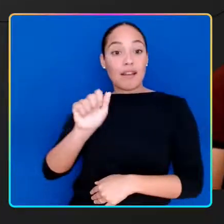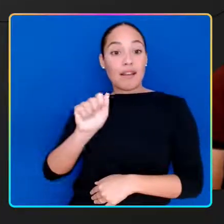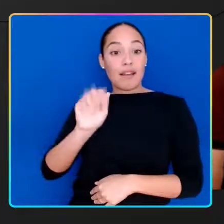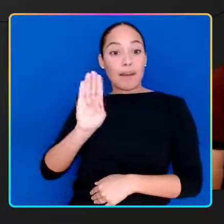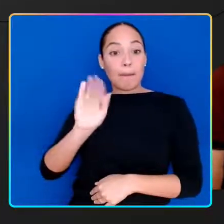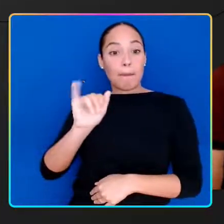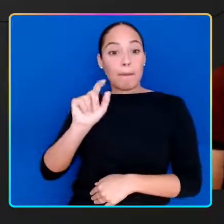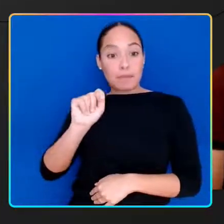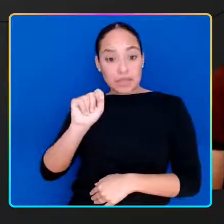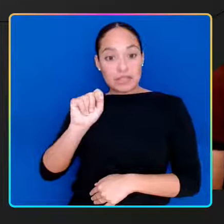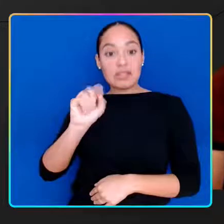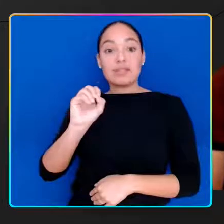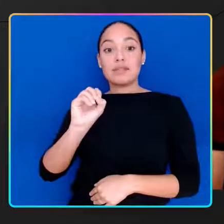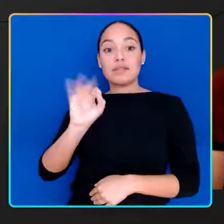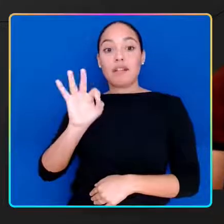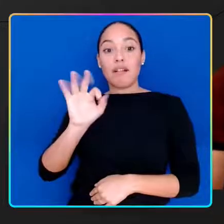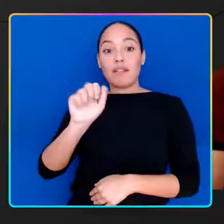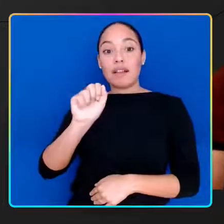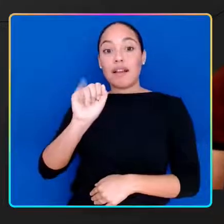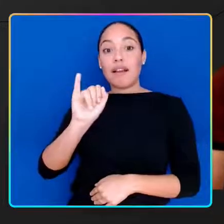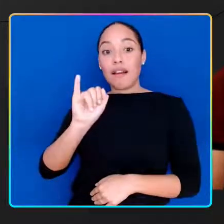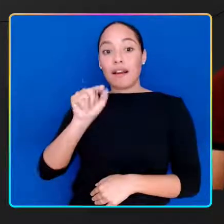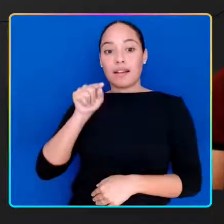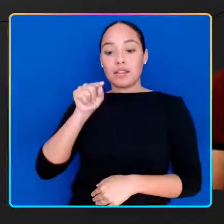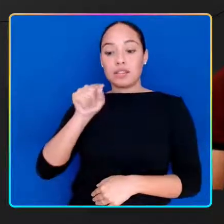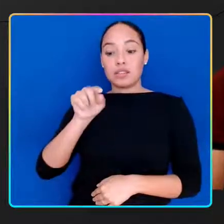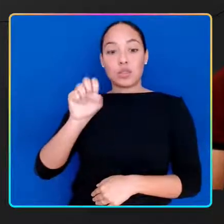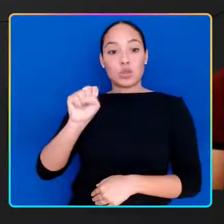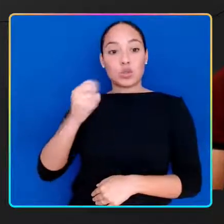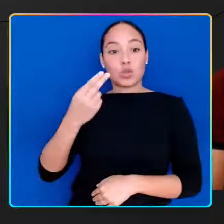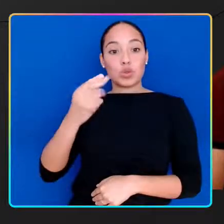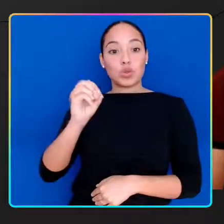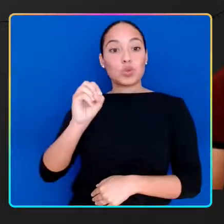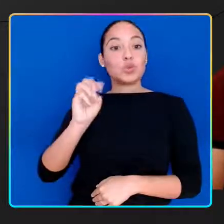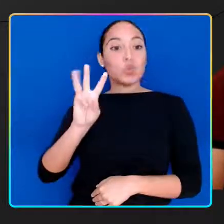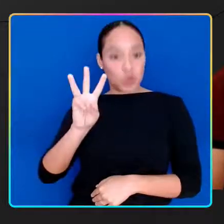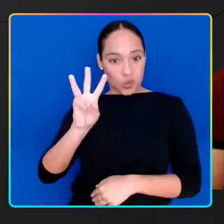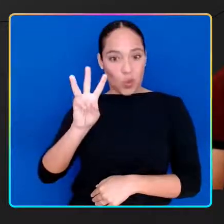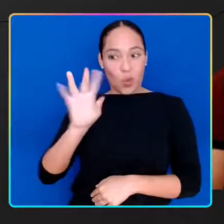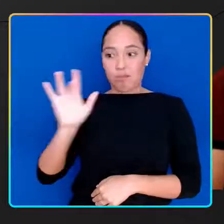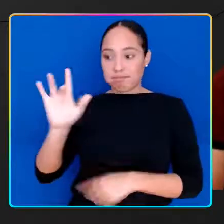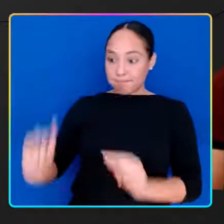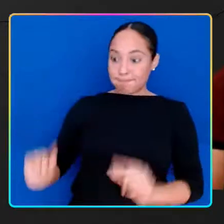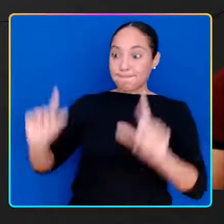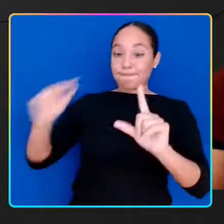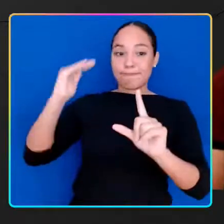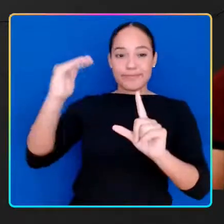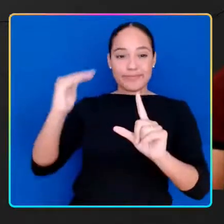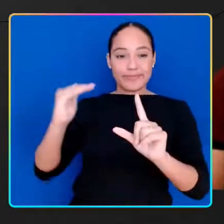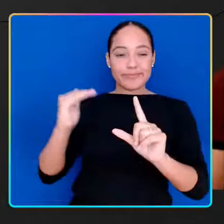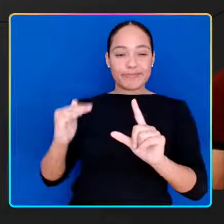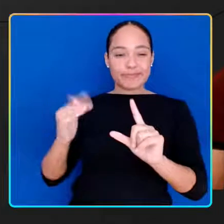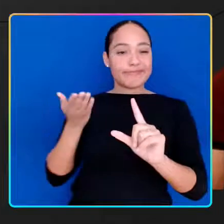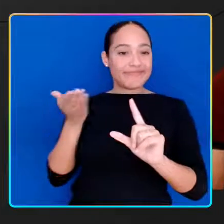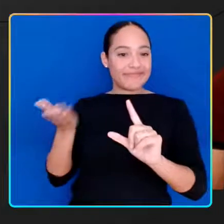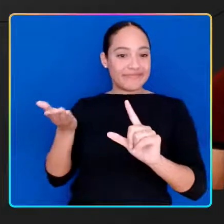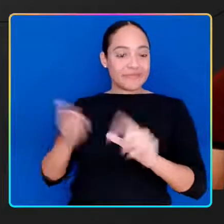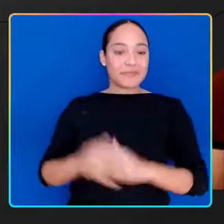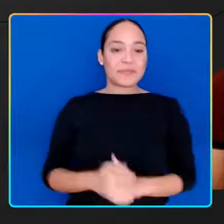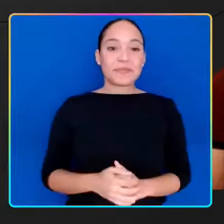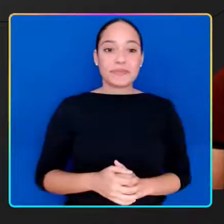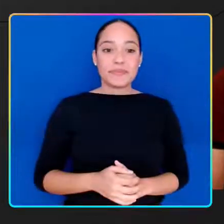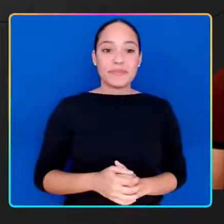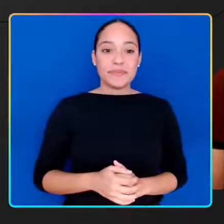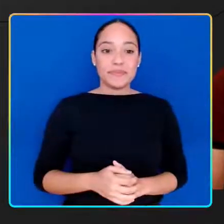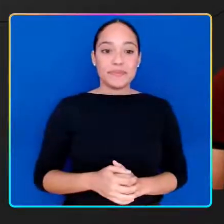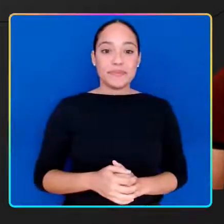Amazing. Yeah, we are literally a minute away from starting with our first guest for season 2, but you know